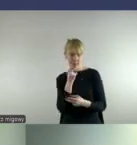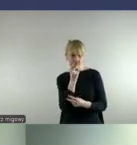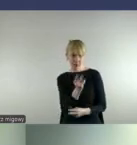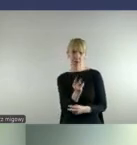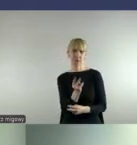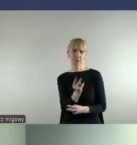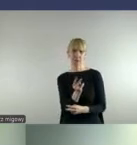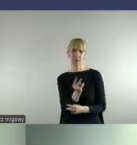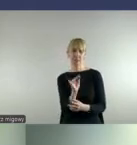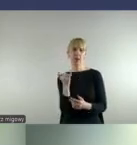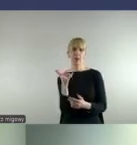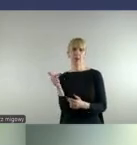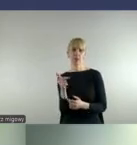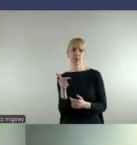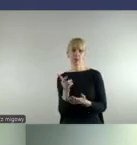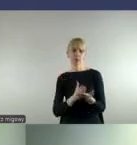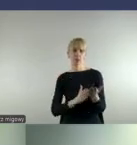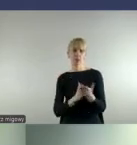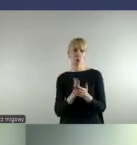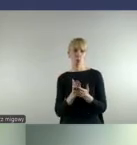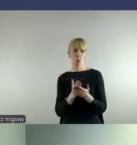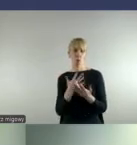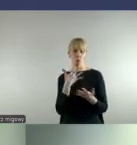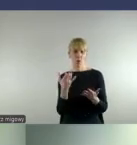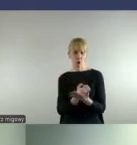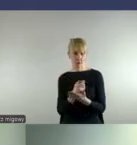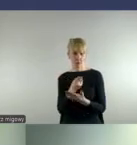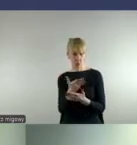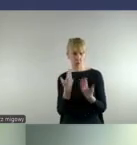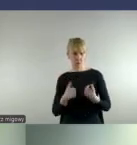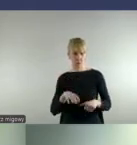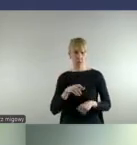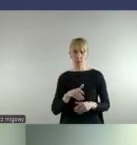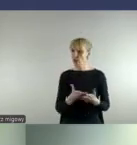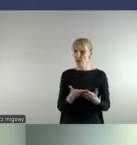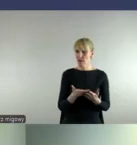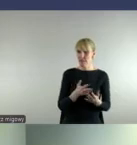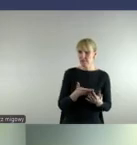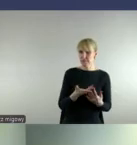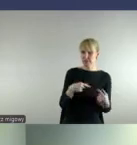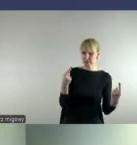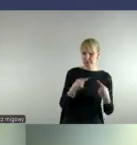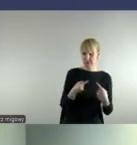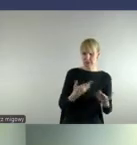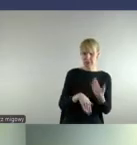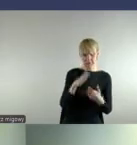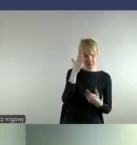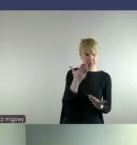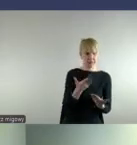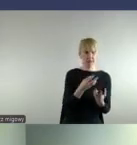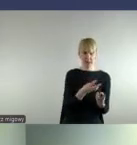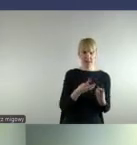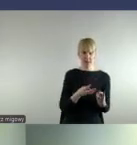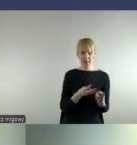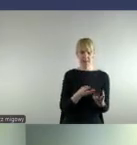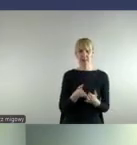make the wrong priorities. It's too late to realize it when you need that boat. So it requires